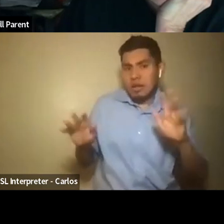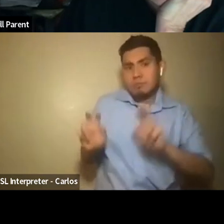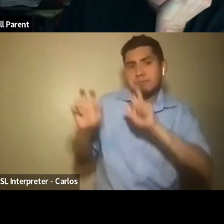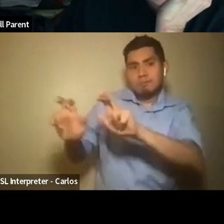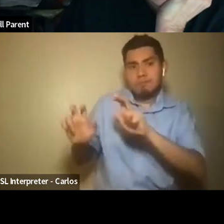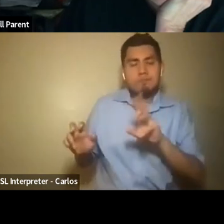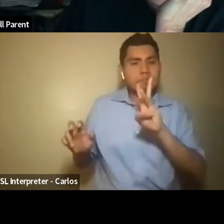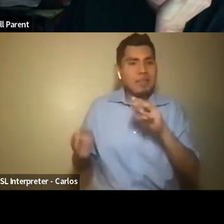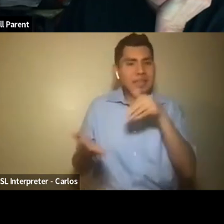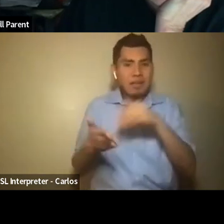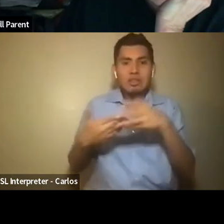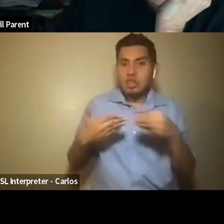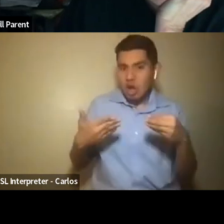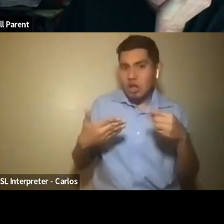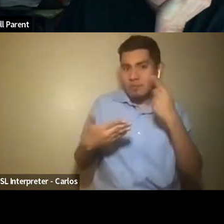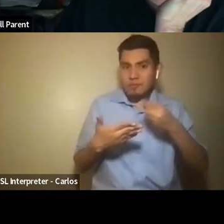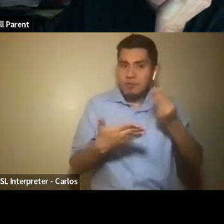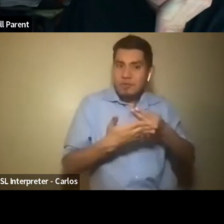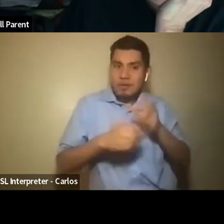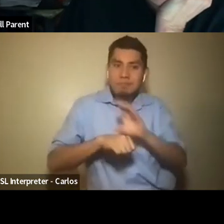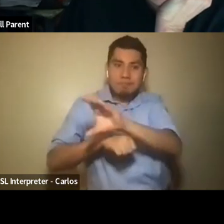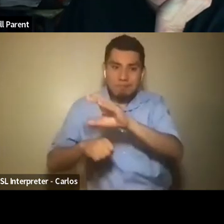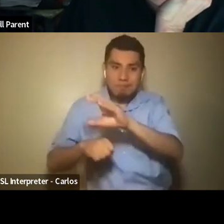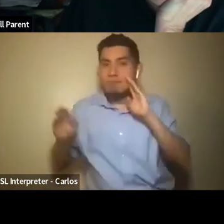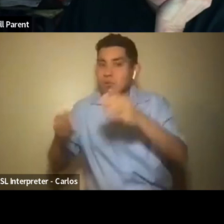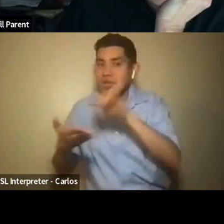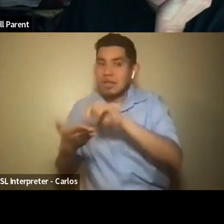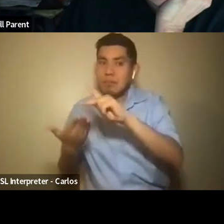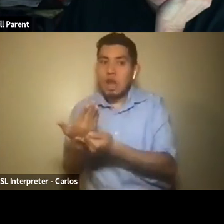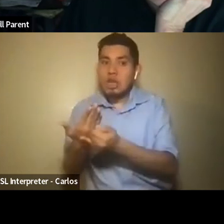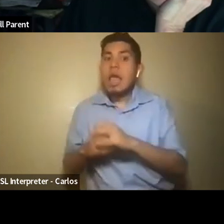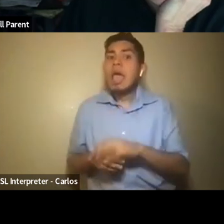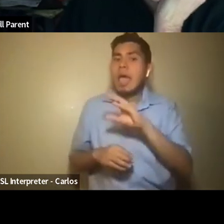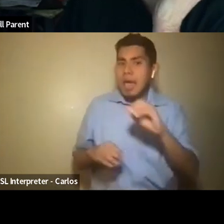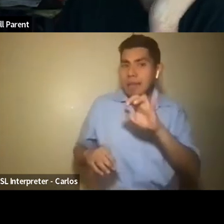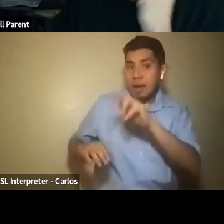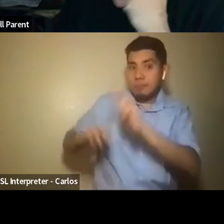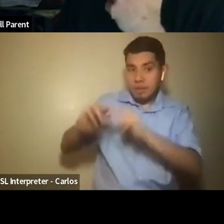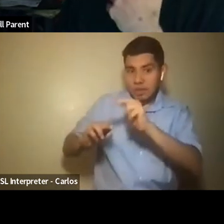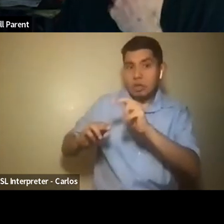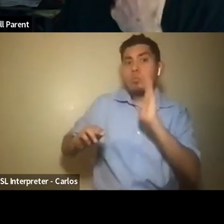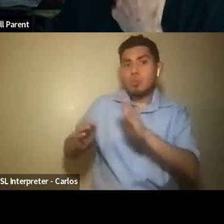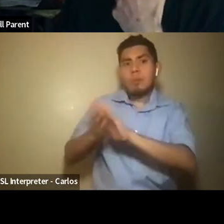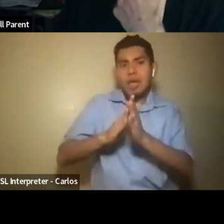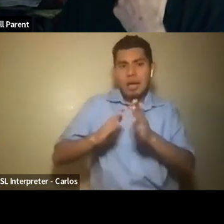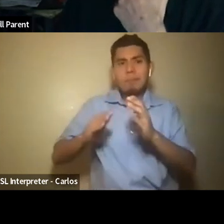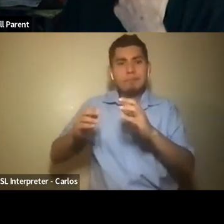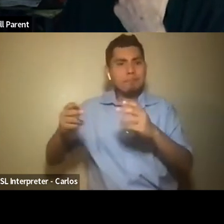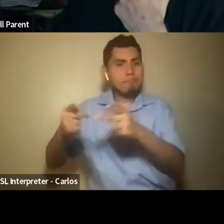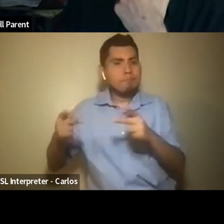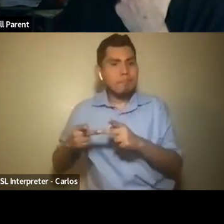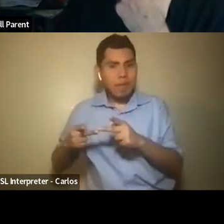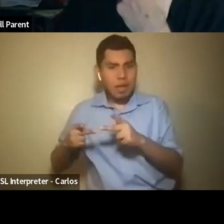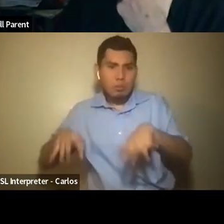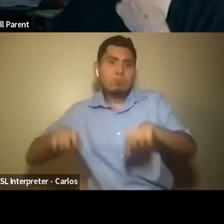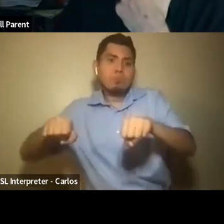CDBG funding to build that out. The rationale here is that the building will become a hosting space for the community moving